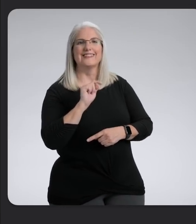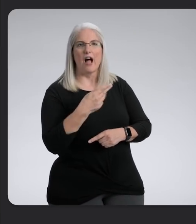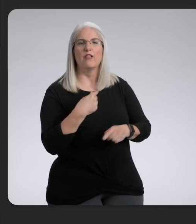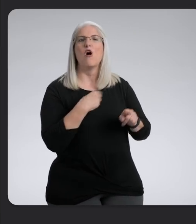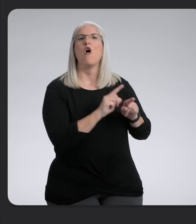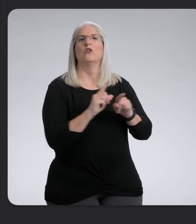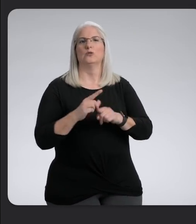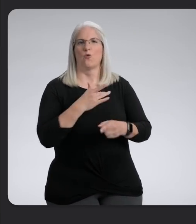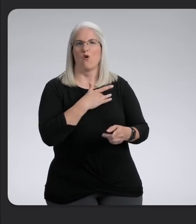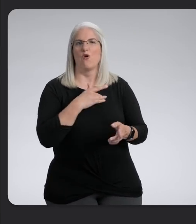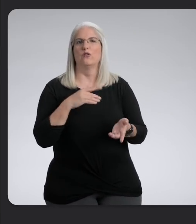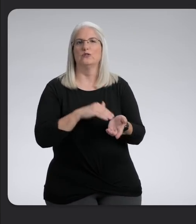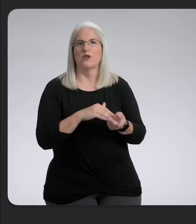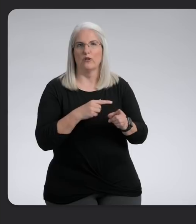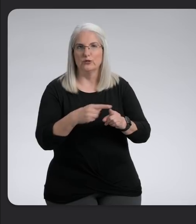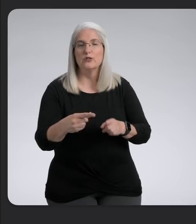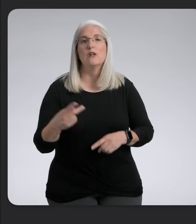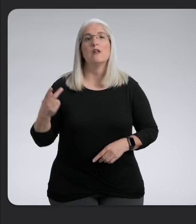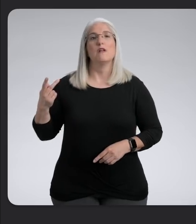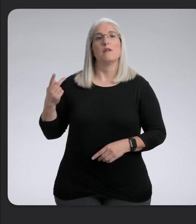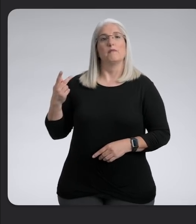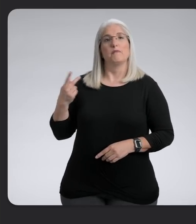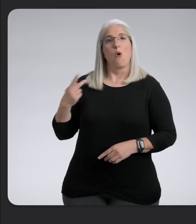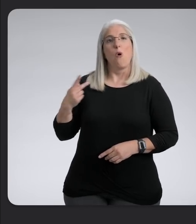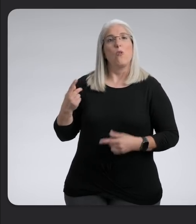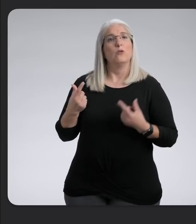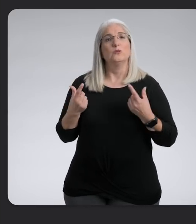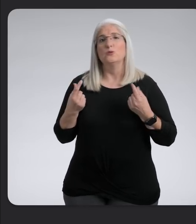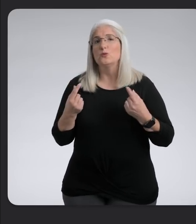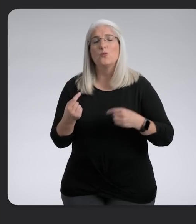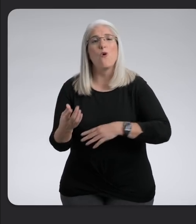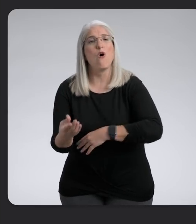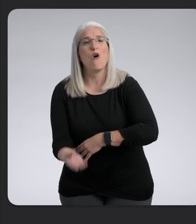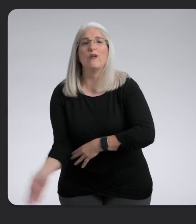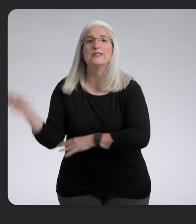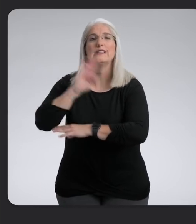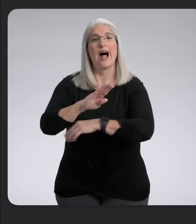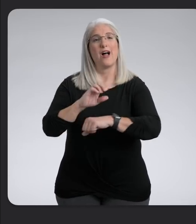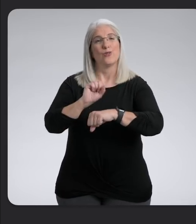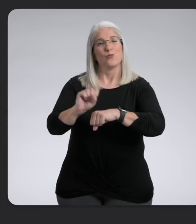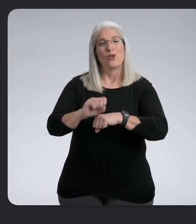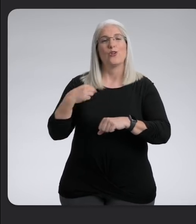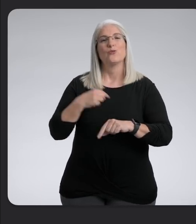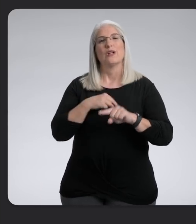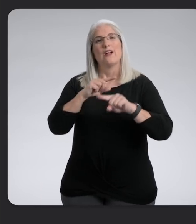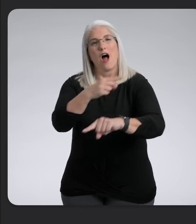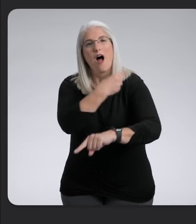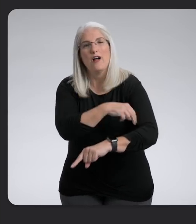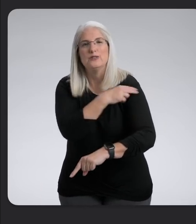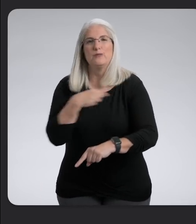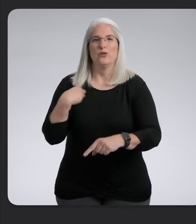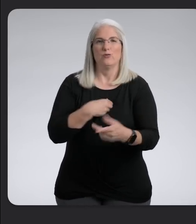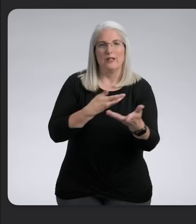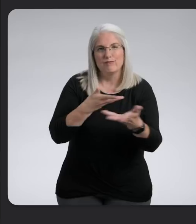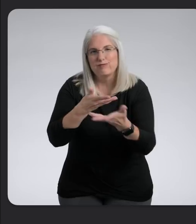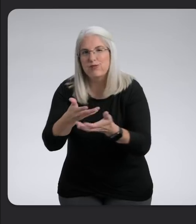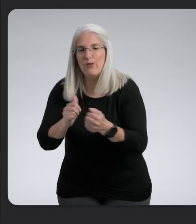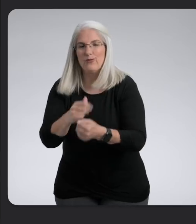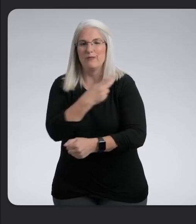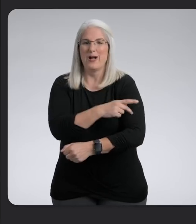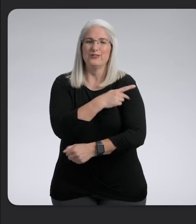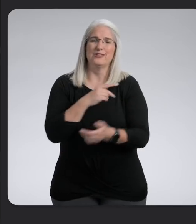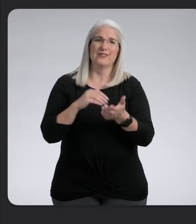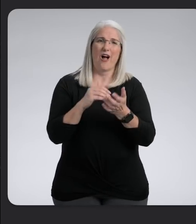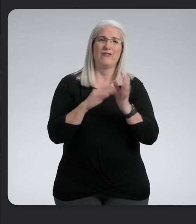Hopkins. Seth and I spend our days alongside our patients at the bedside. 6 white coats hovering